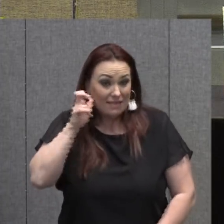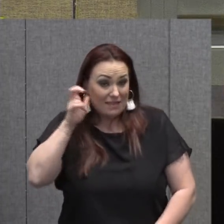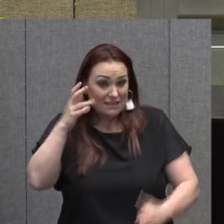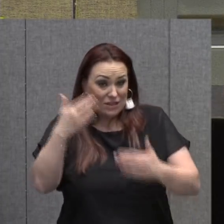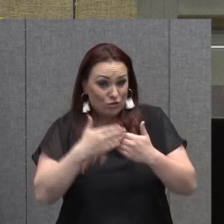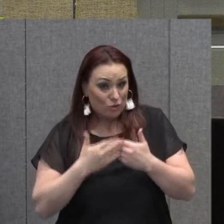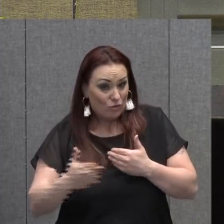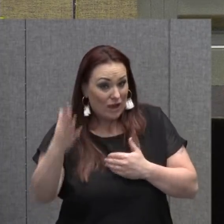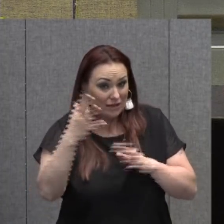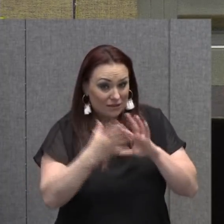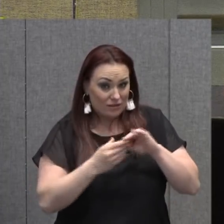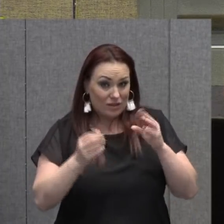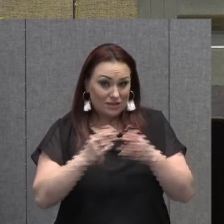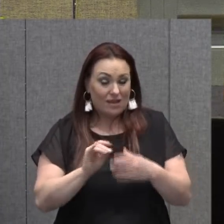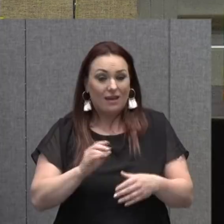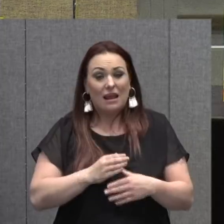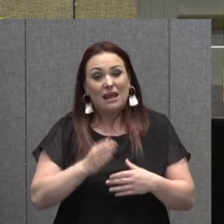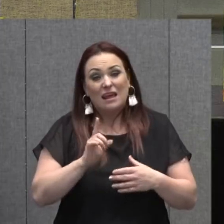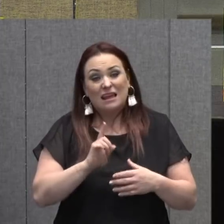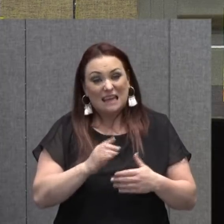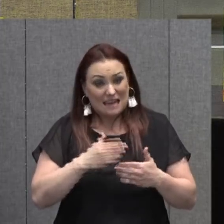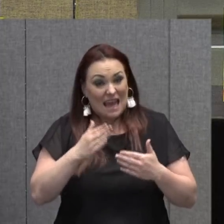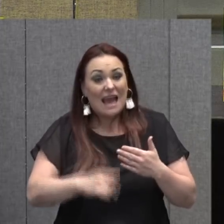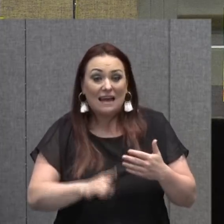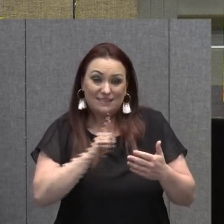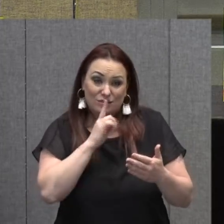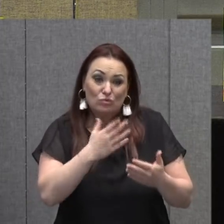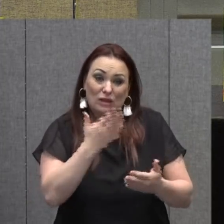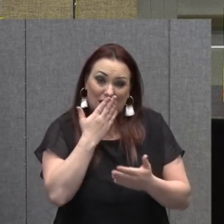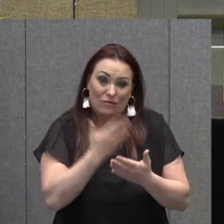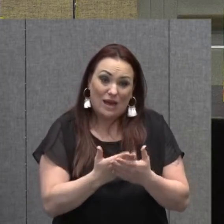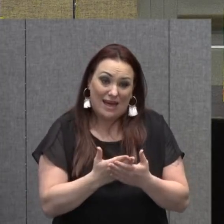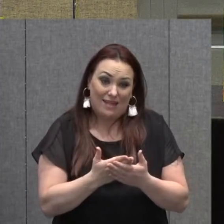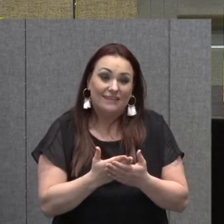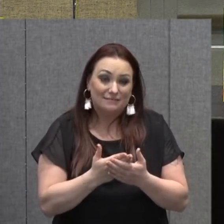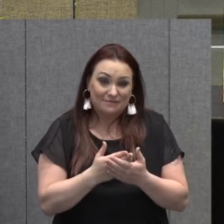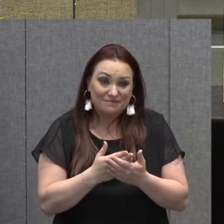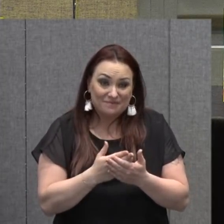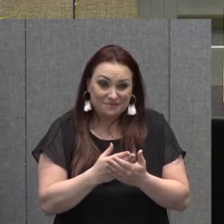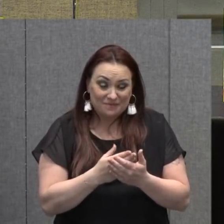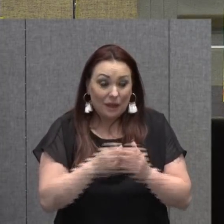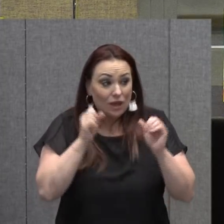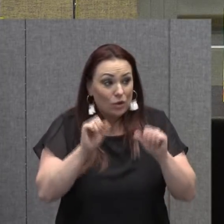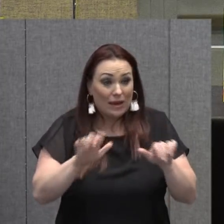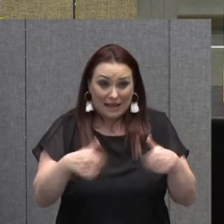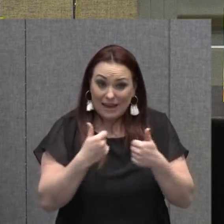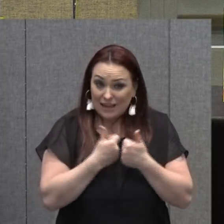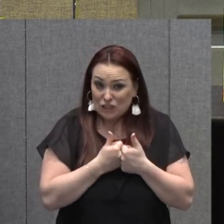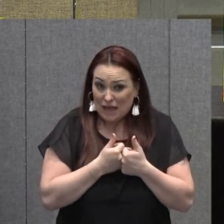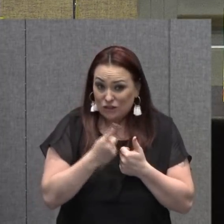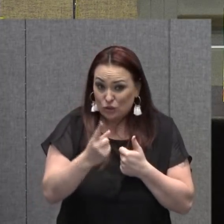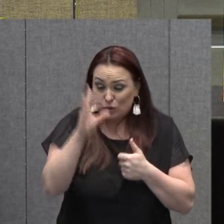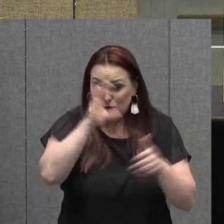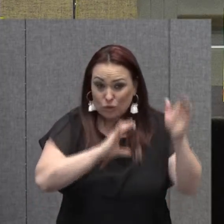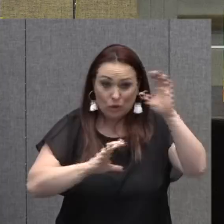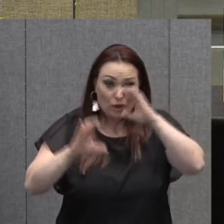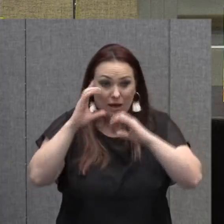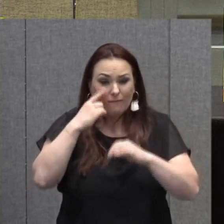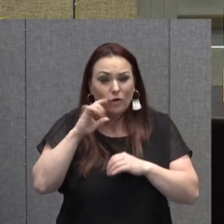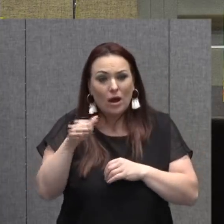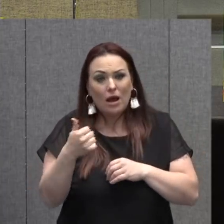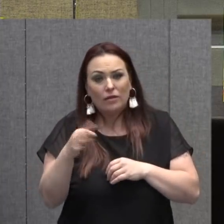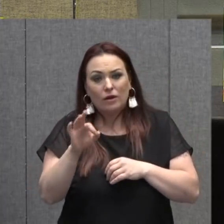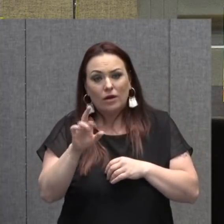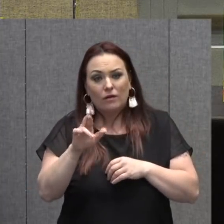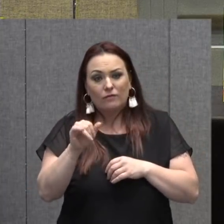story. It ends really good at the end. So you can also, I challenge you to look up some other fractured fairy